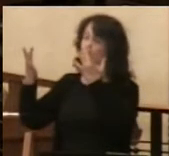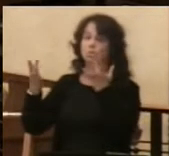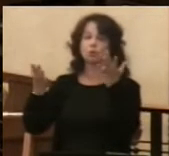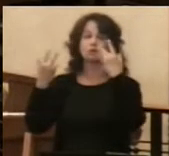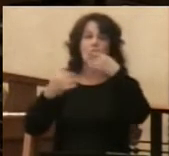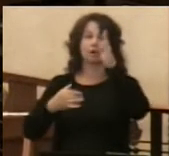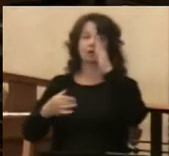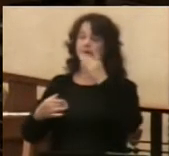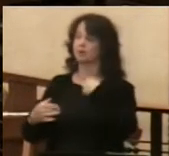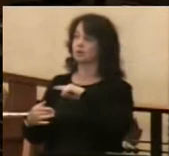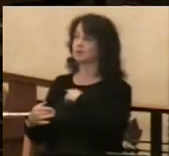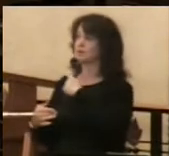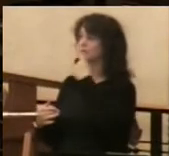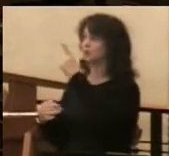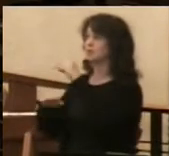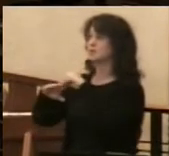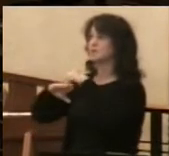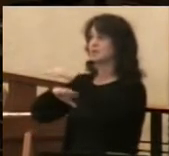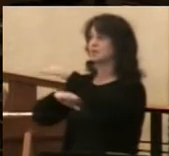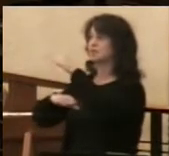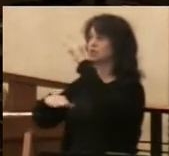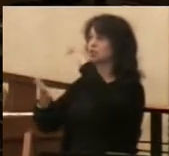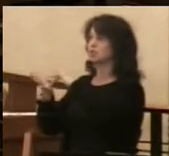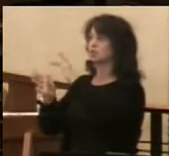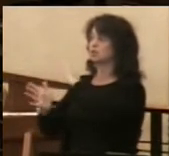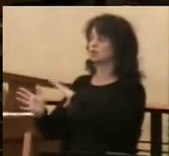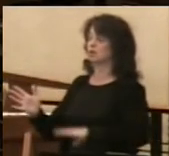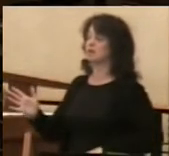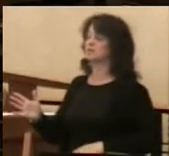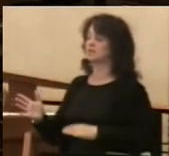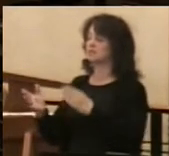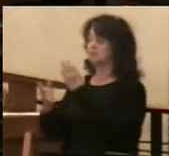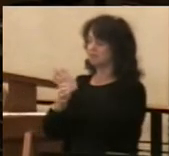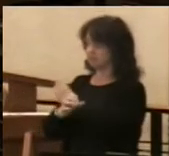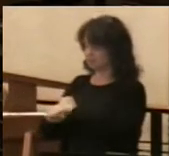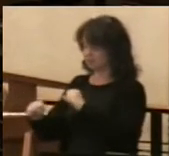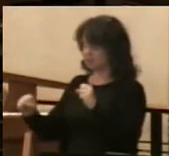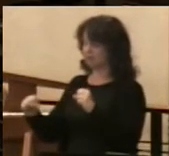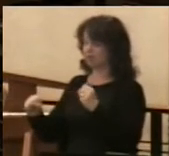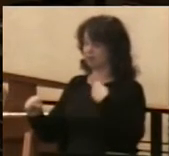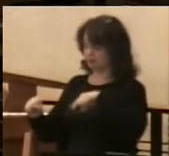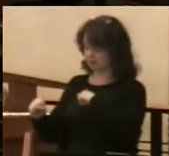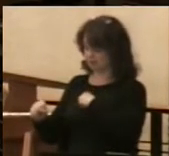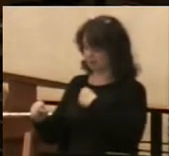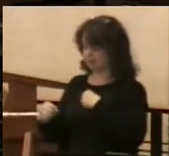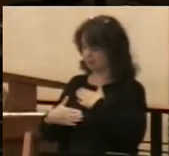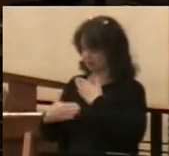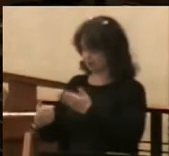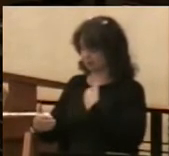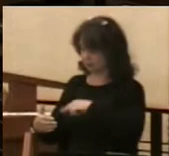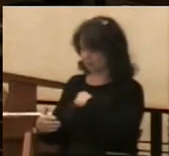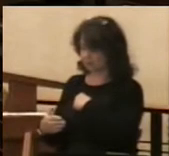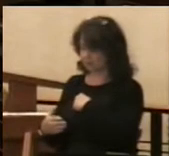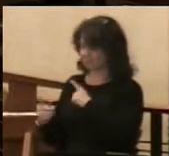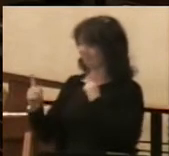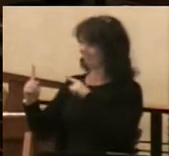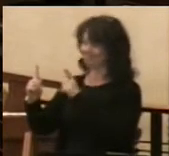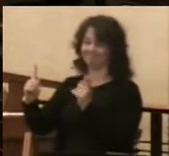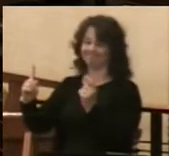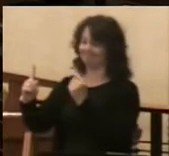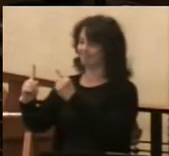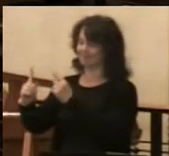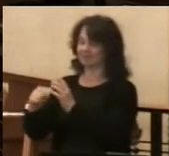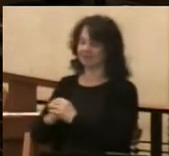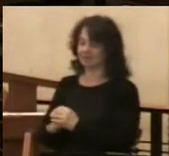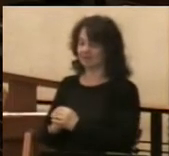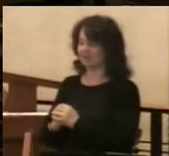Merciful God, you sent Jesus Christ to save the lost. We confess that we have strayed from you and